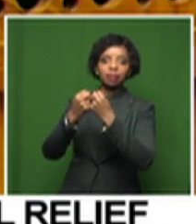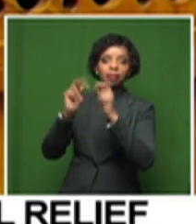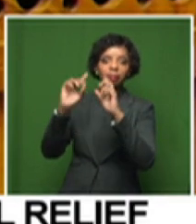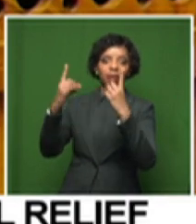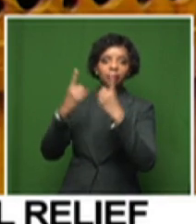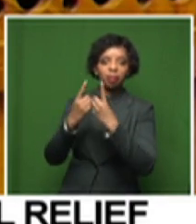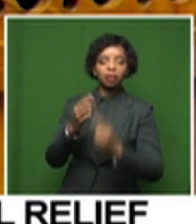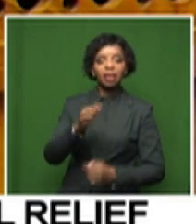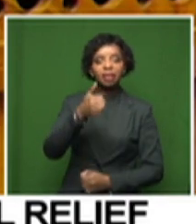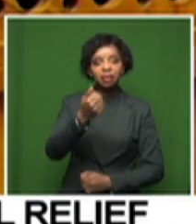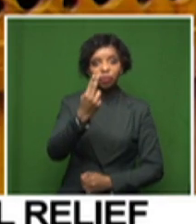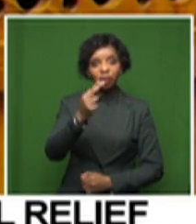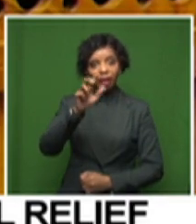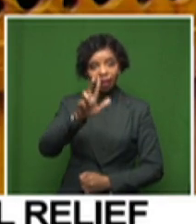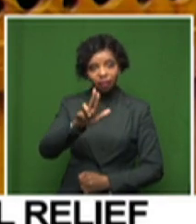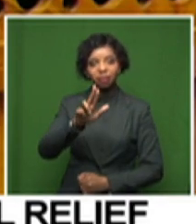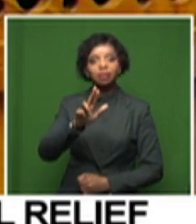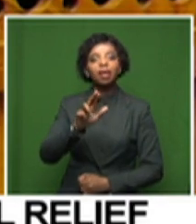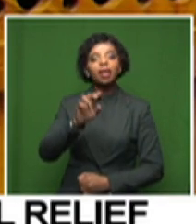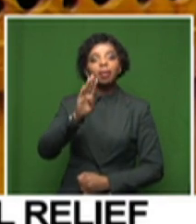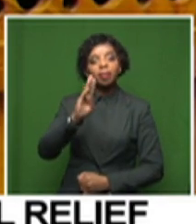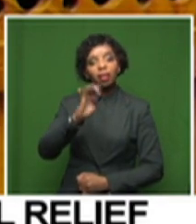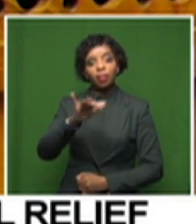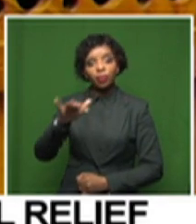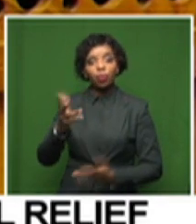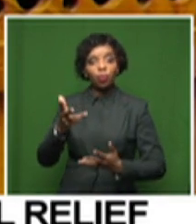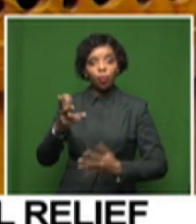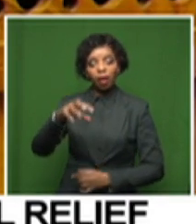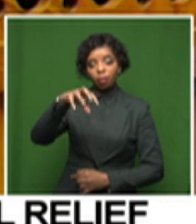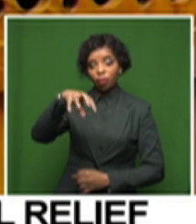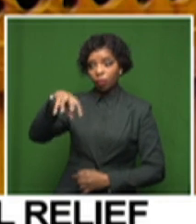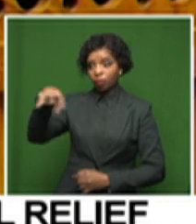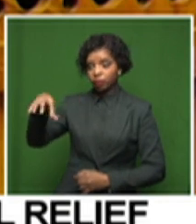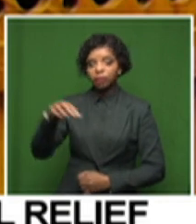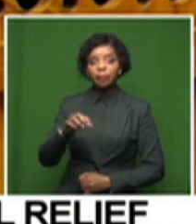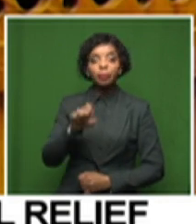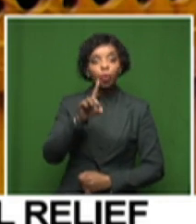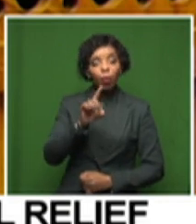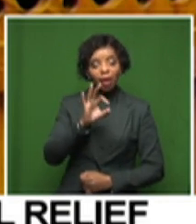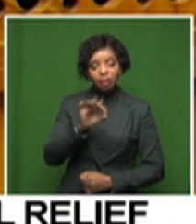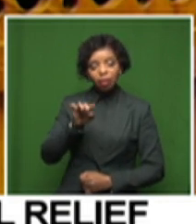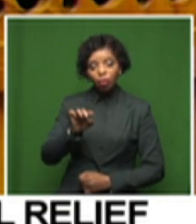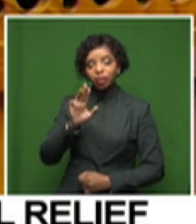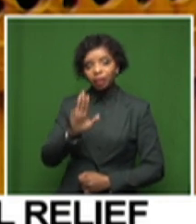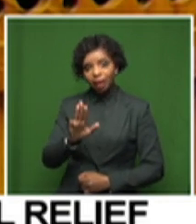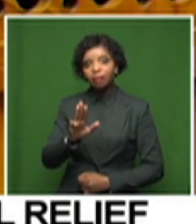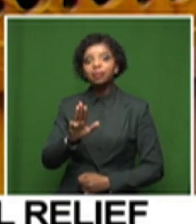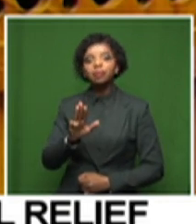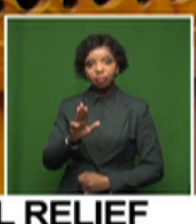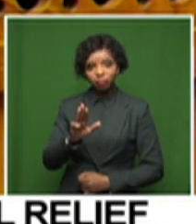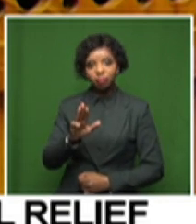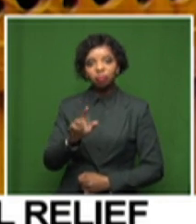628.3 billion to provinces, and 139.9 billion to local government.